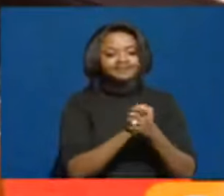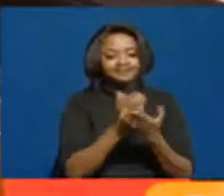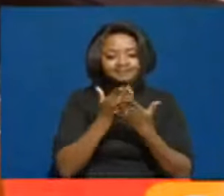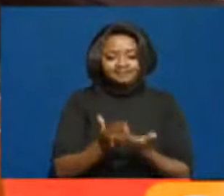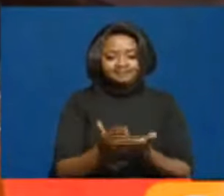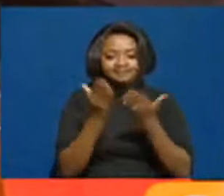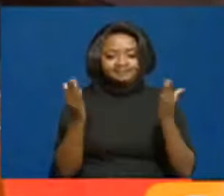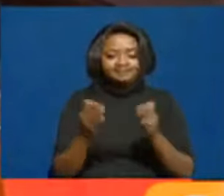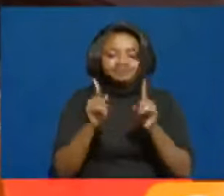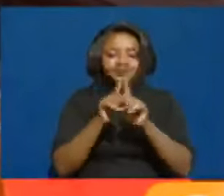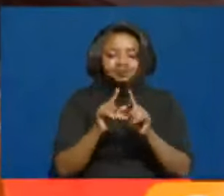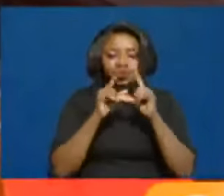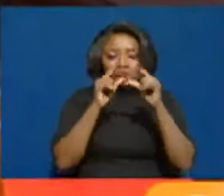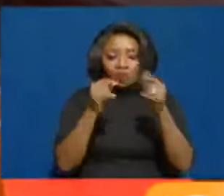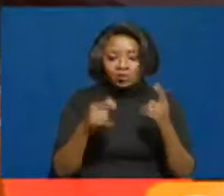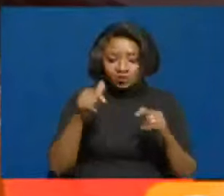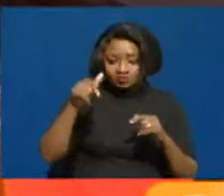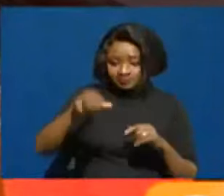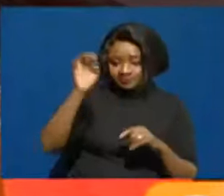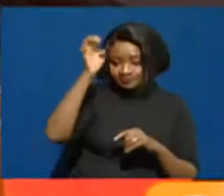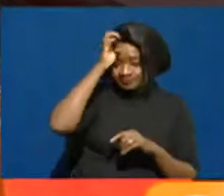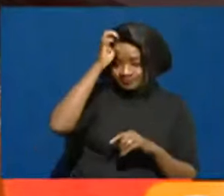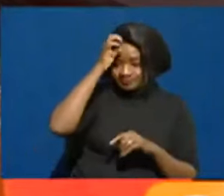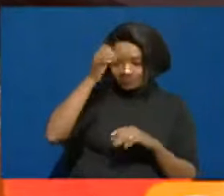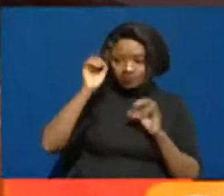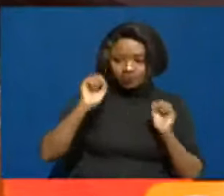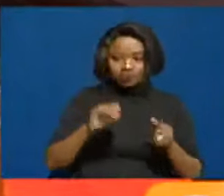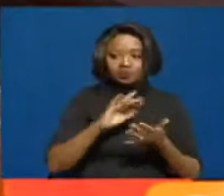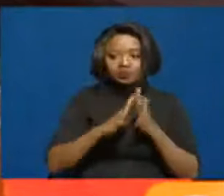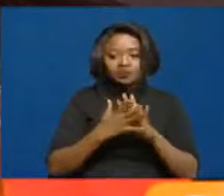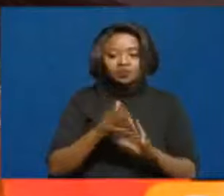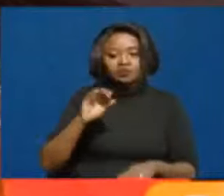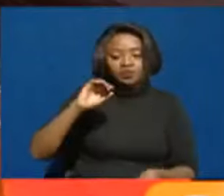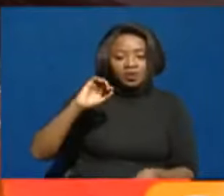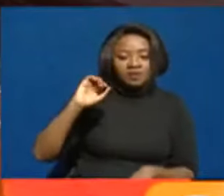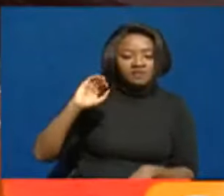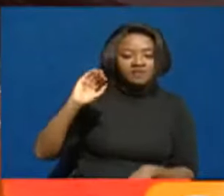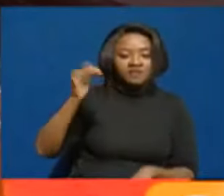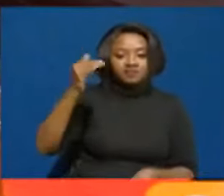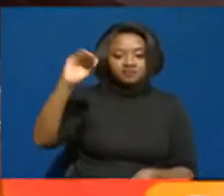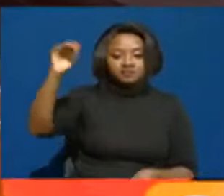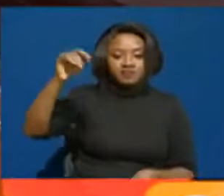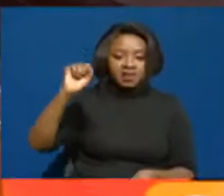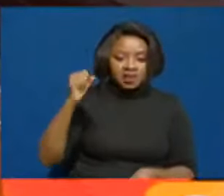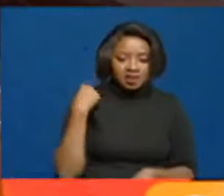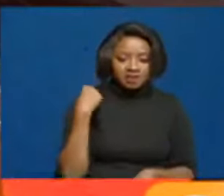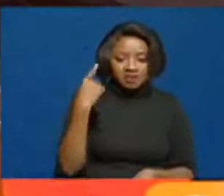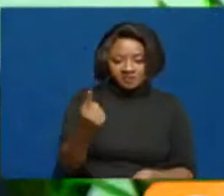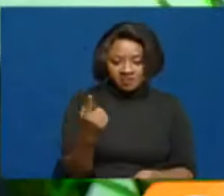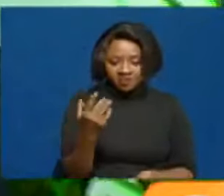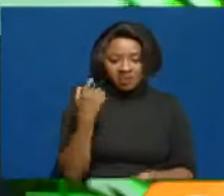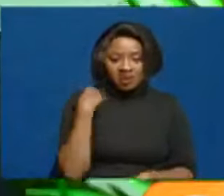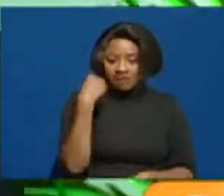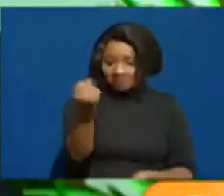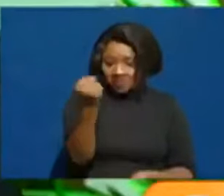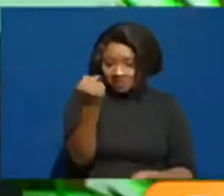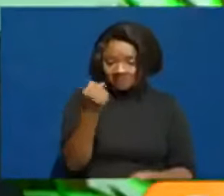And he has said Eldoret will be the fifth city in Kenya soon. We shall receive